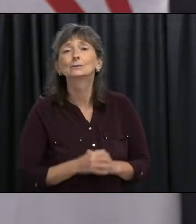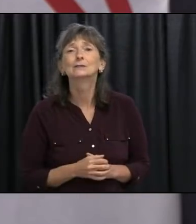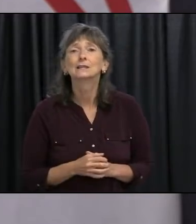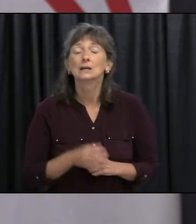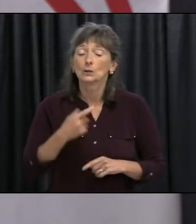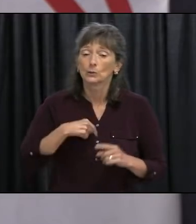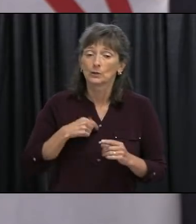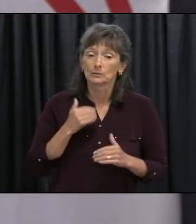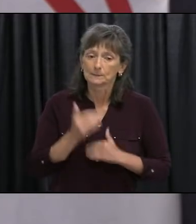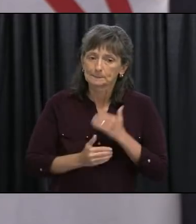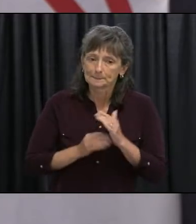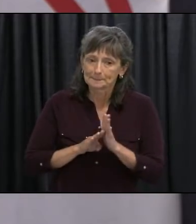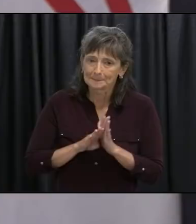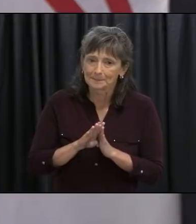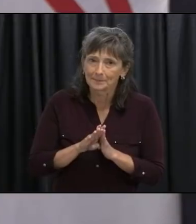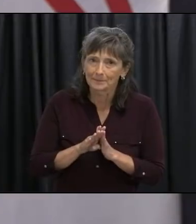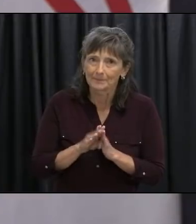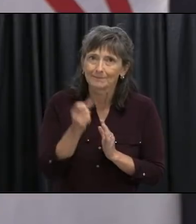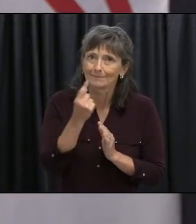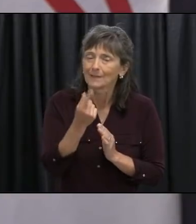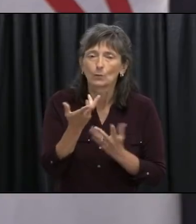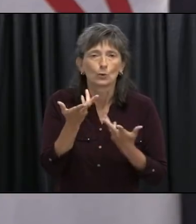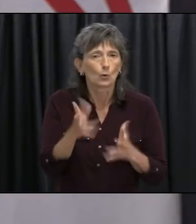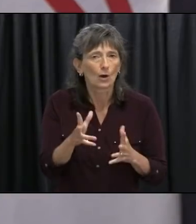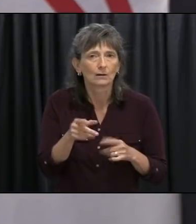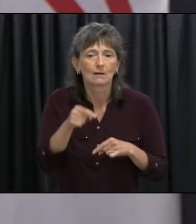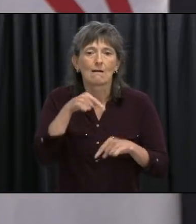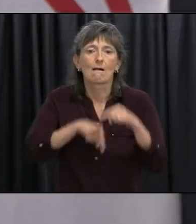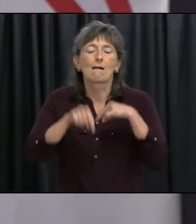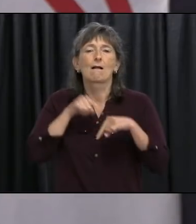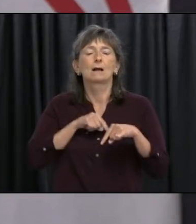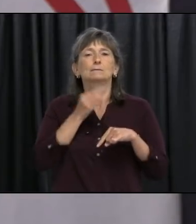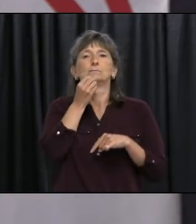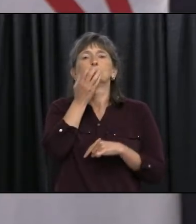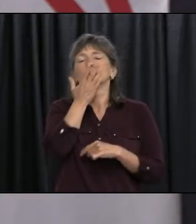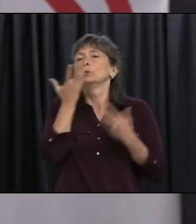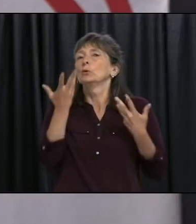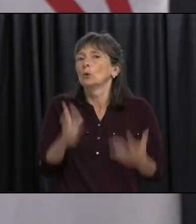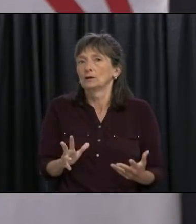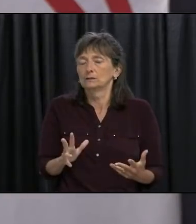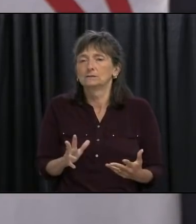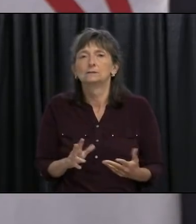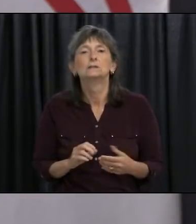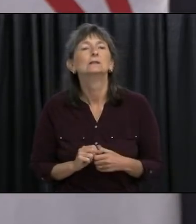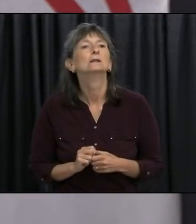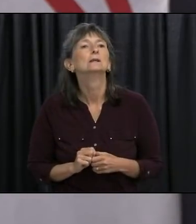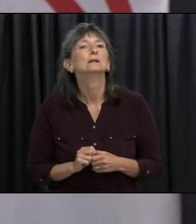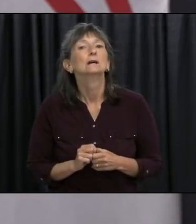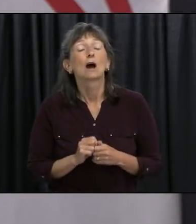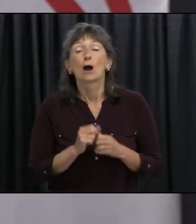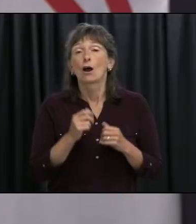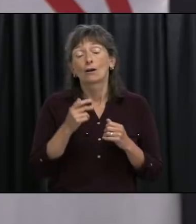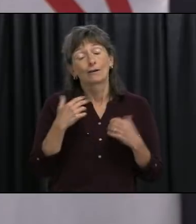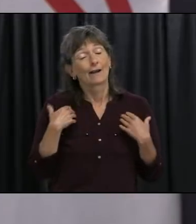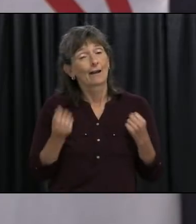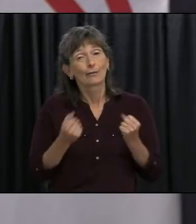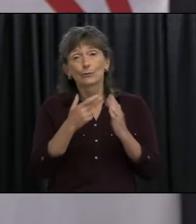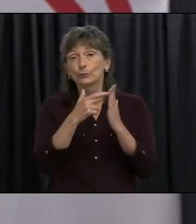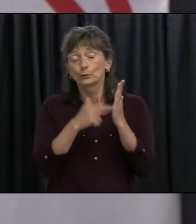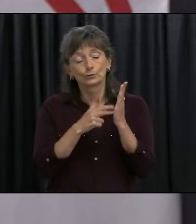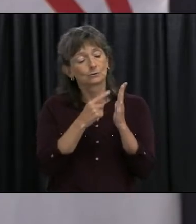do not want to take a step back. The health guidelines we have put in place, as always, remain our top